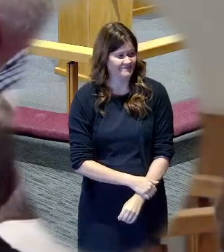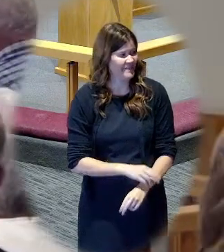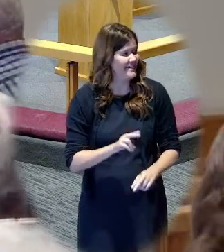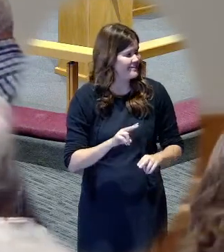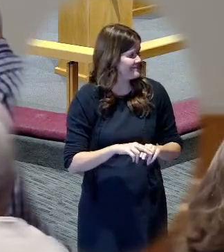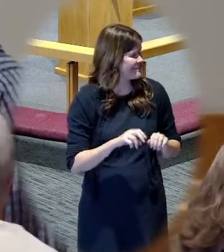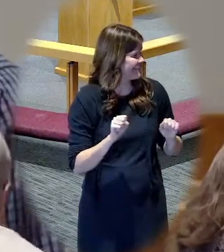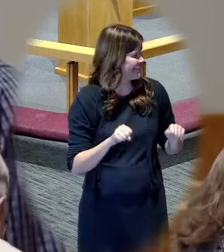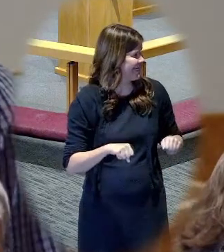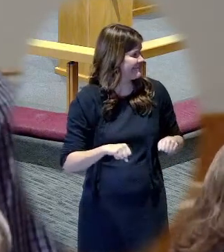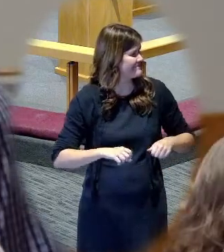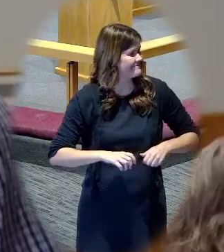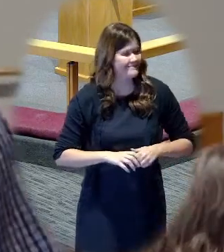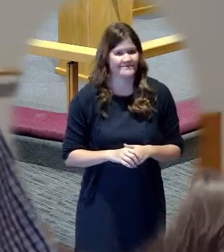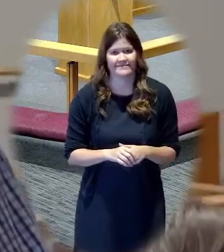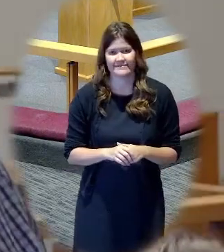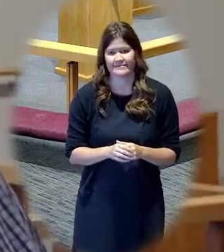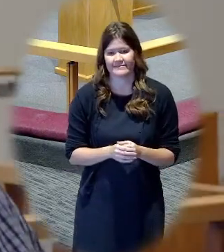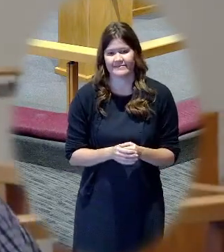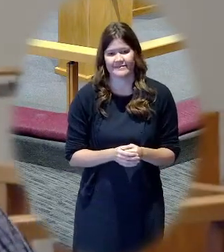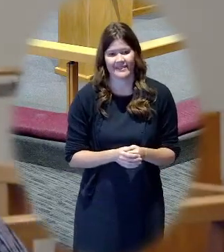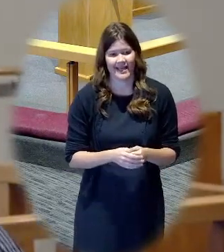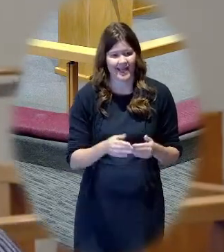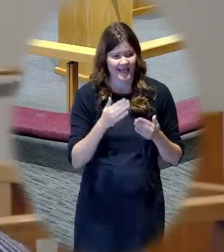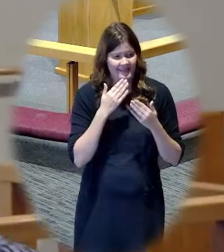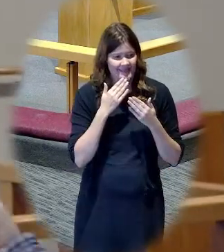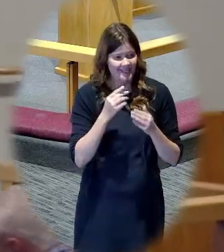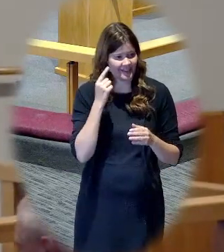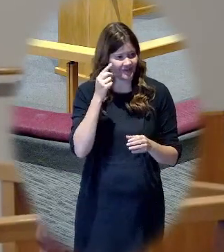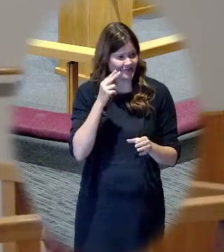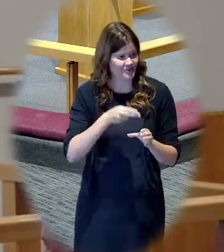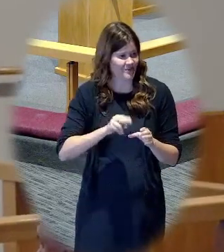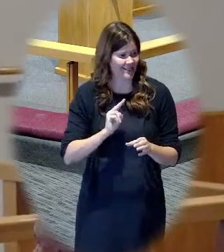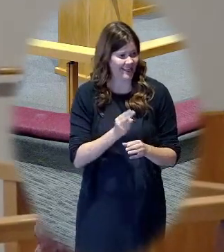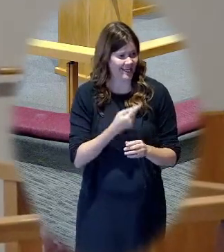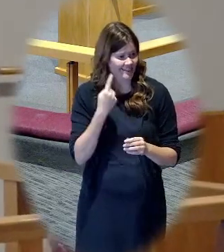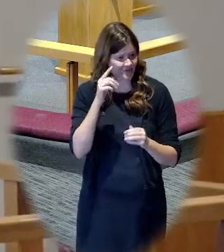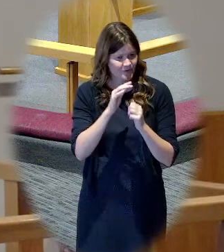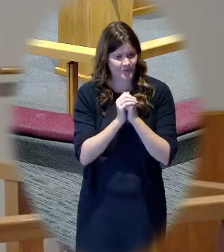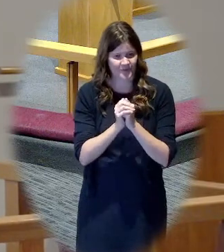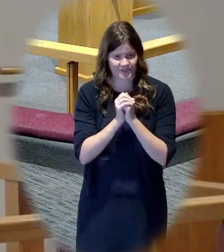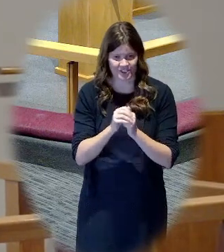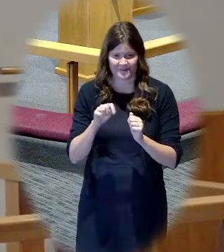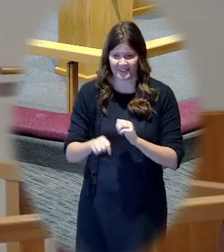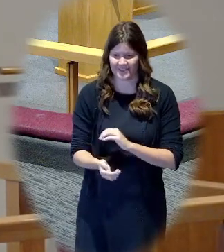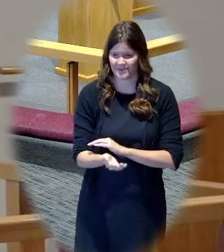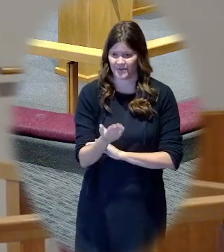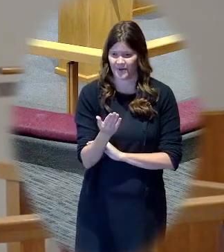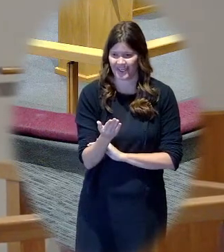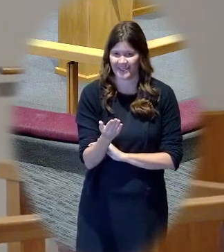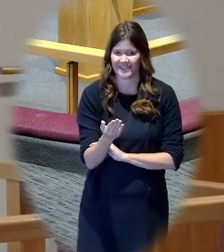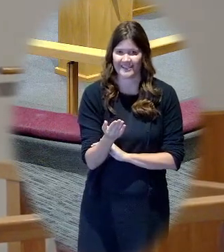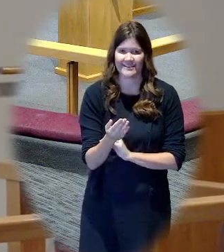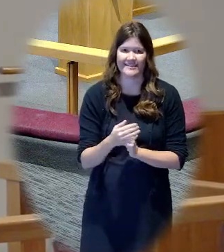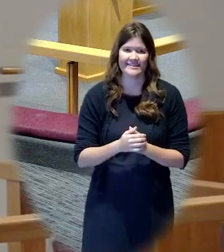Congregation, please be seated. Again, thank you for joining us in worship this morning.